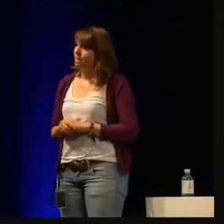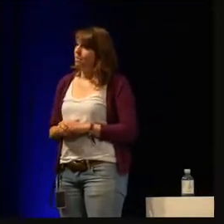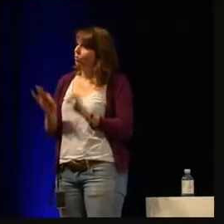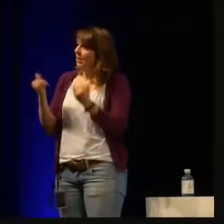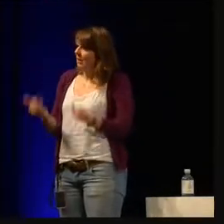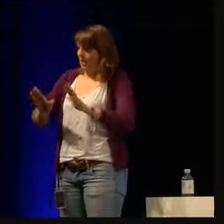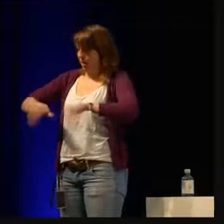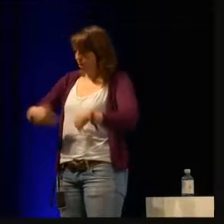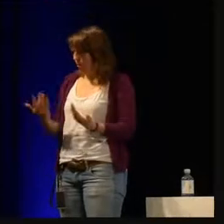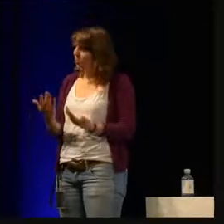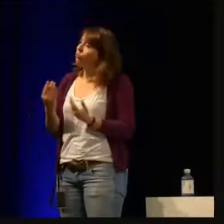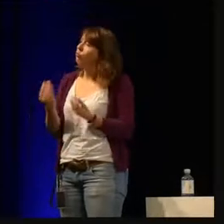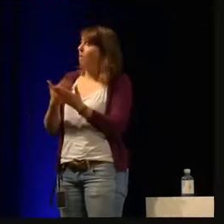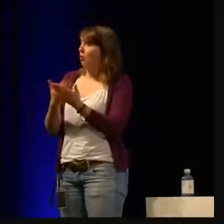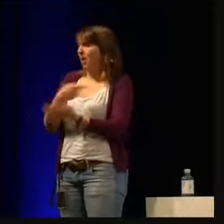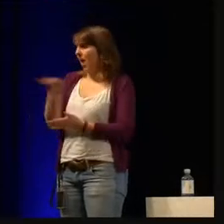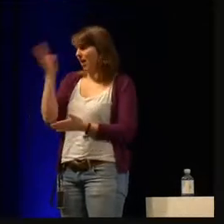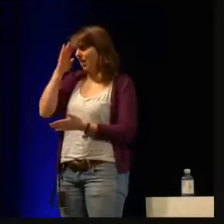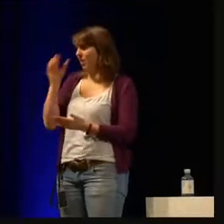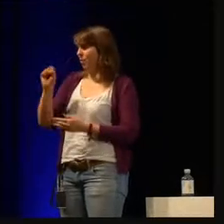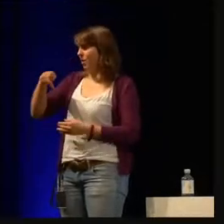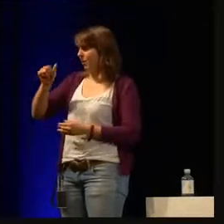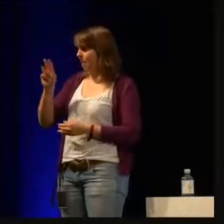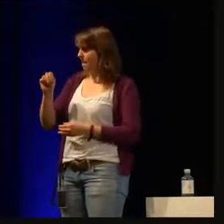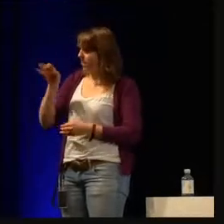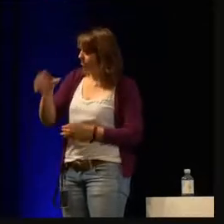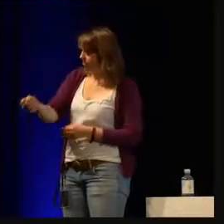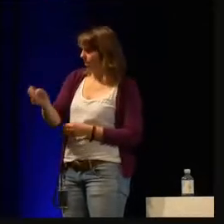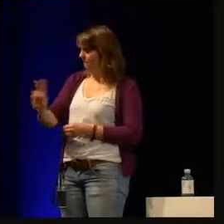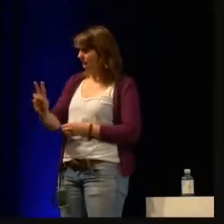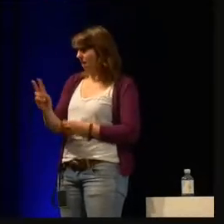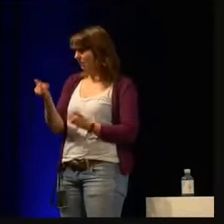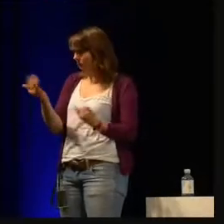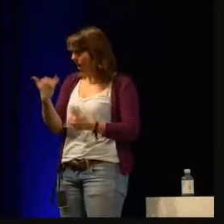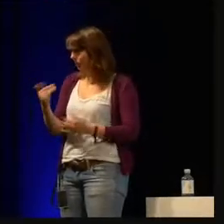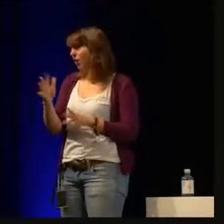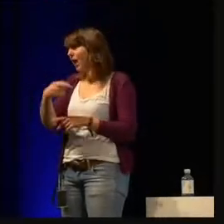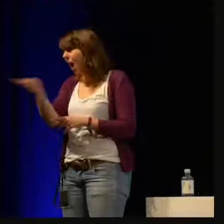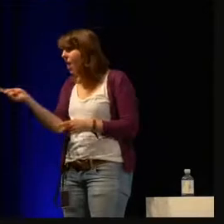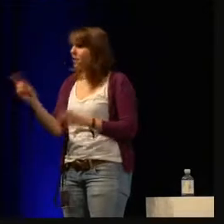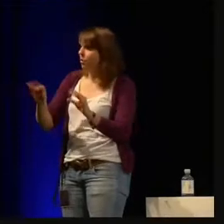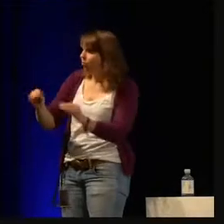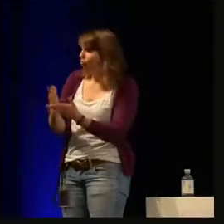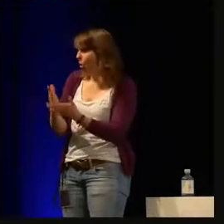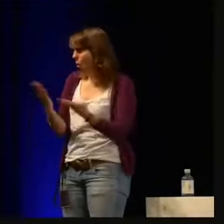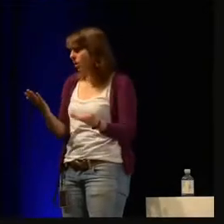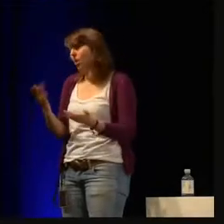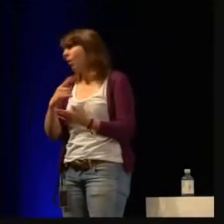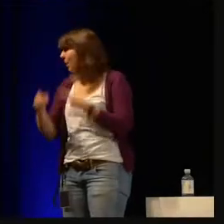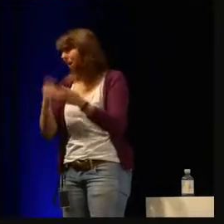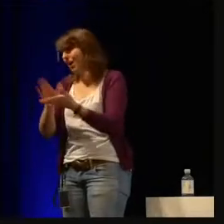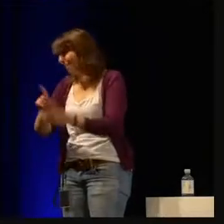especially trust issues. We would like to start with an example that most of you will know. It's about detection of